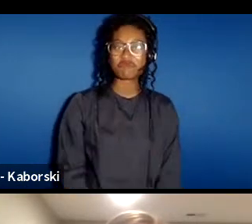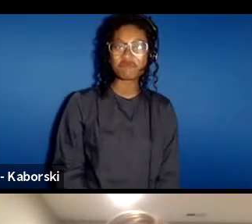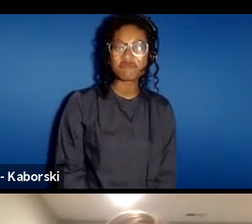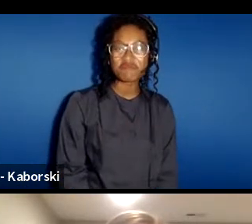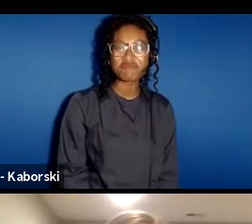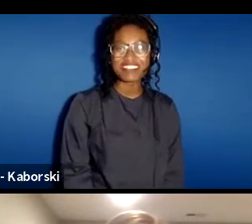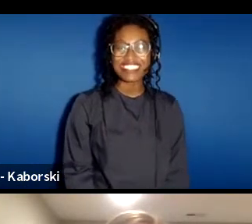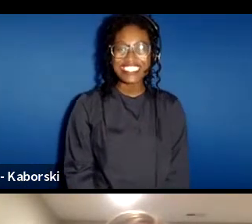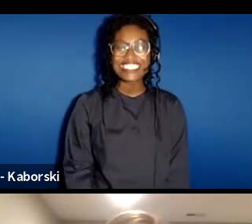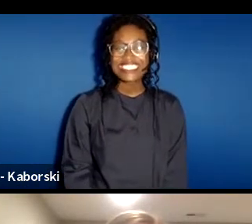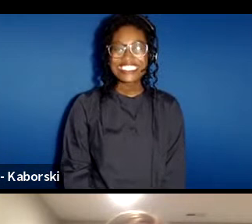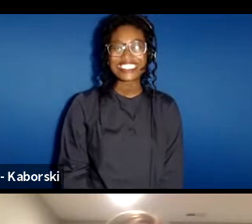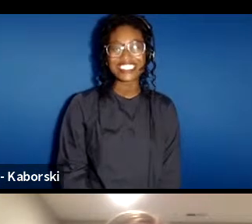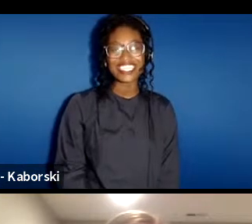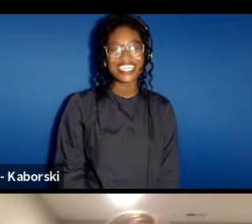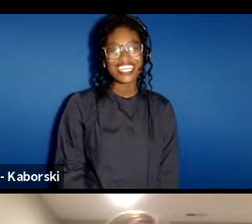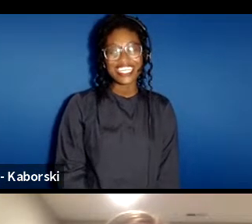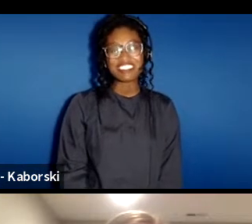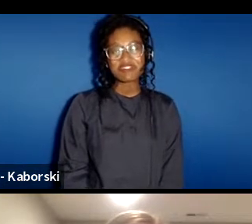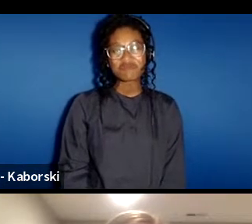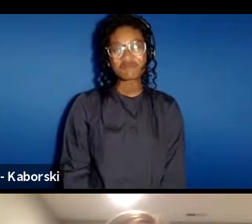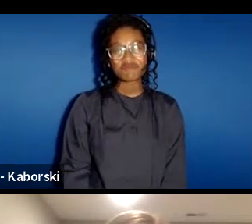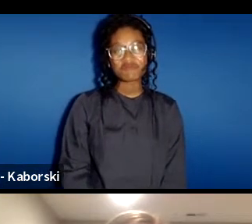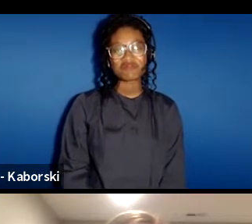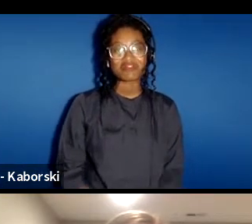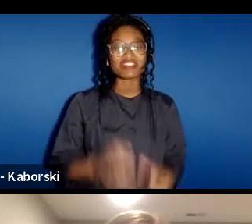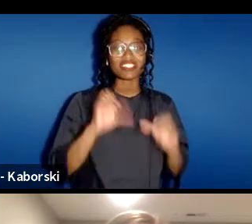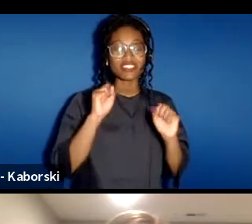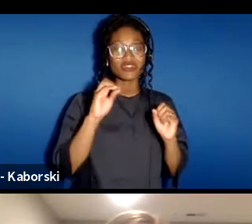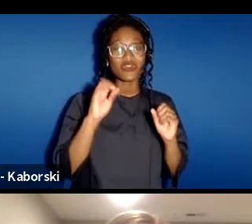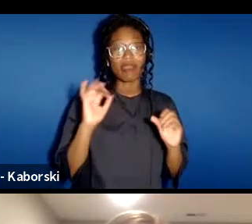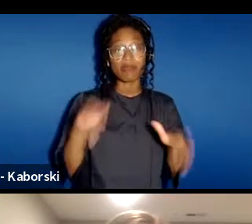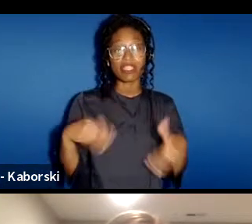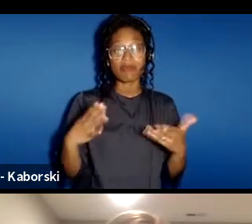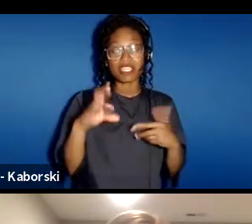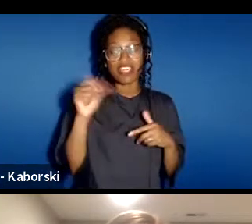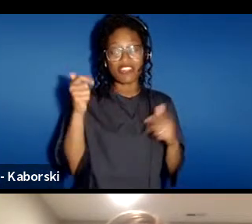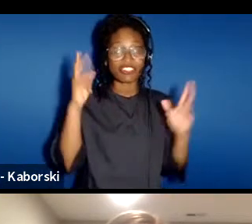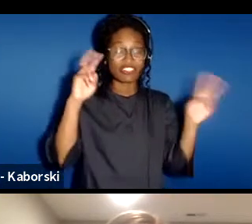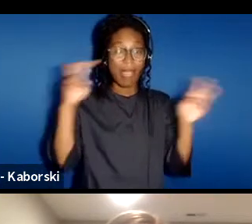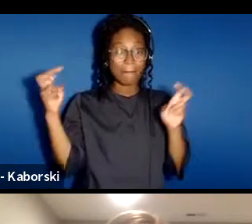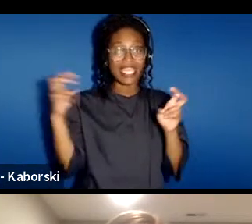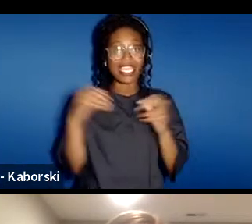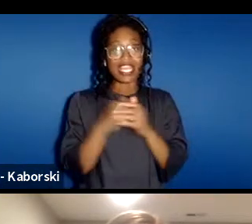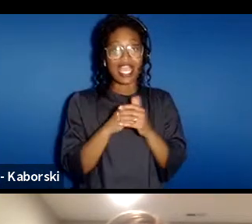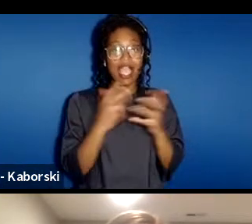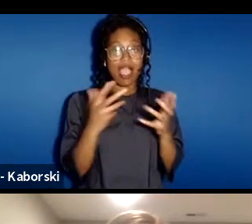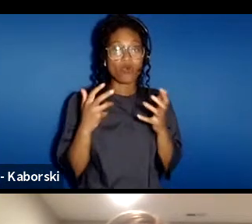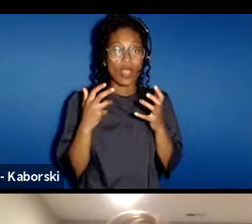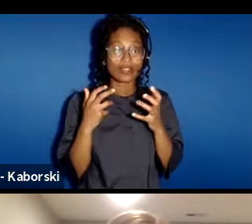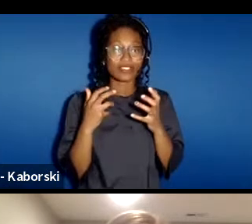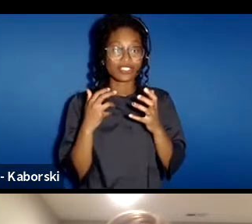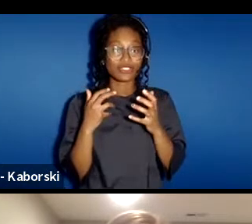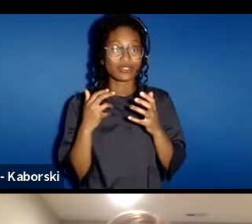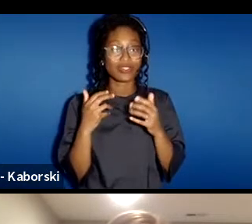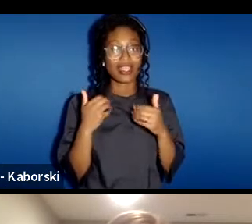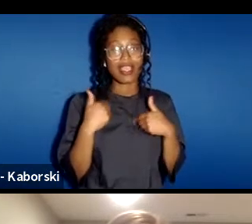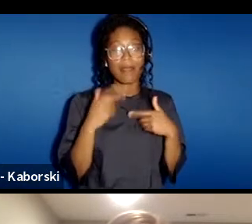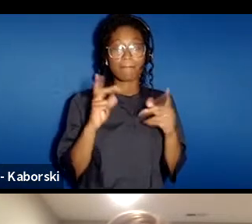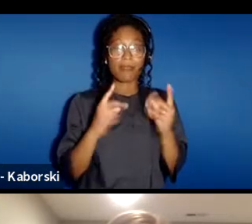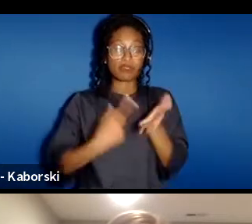Yeah, and that brings up another topic that I wanted to have people talk